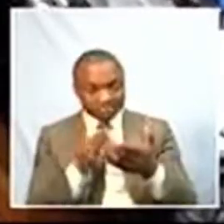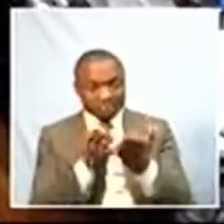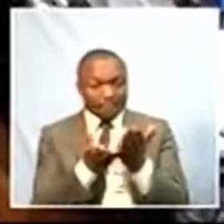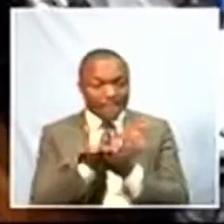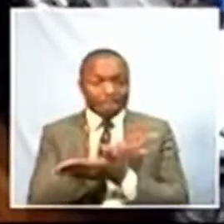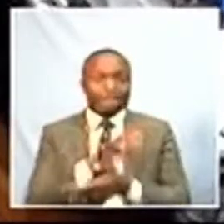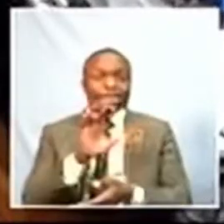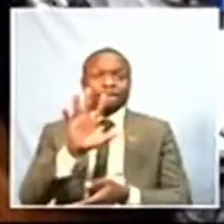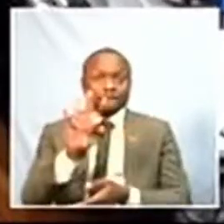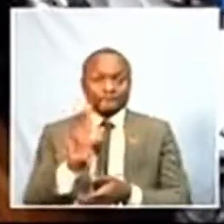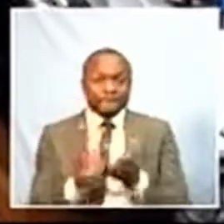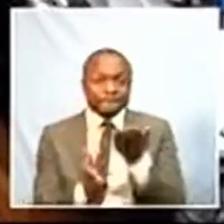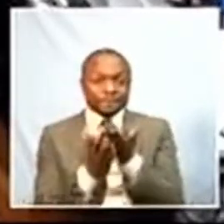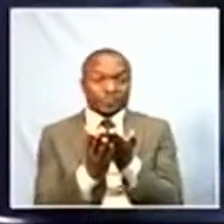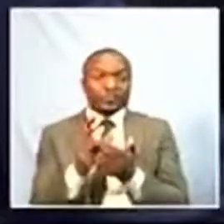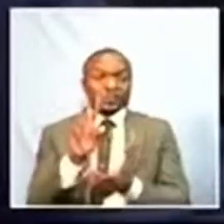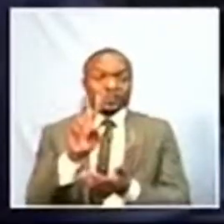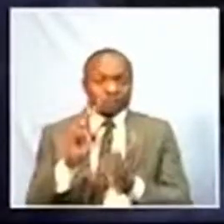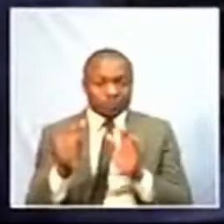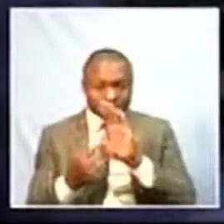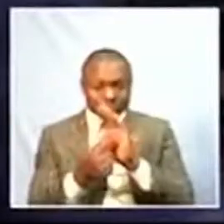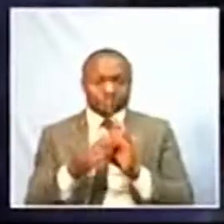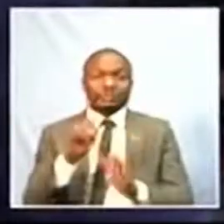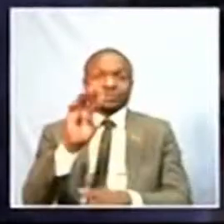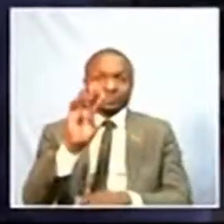51? Yes, Appendix 2.4.